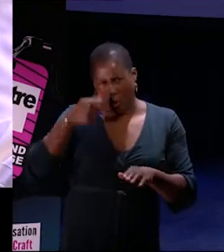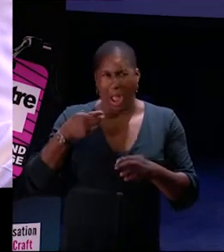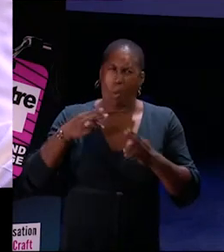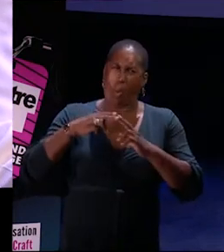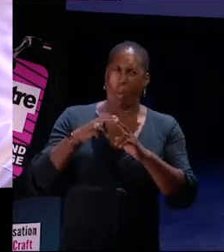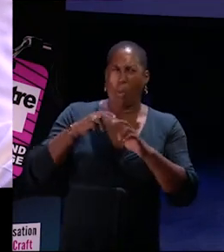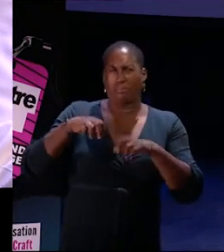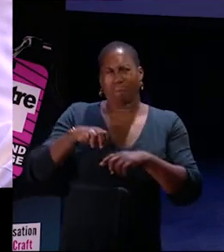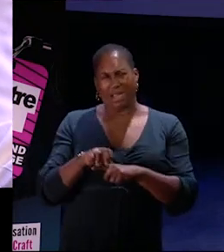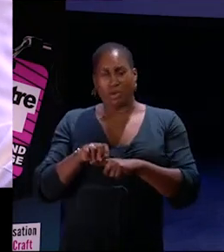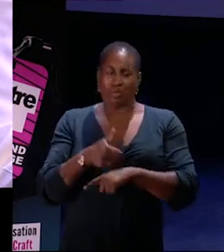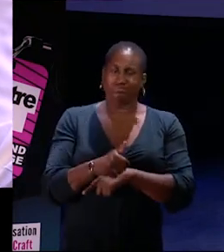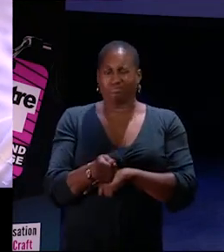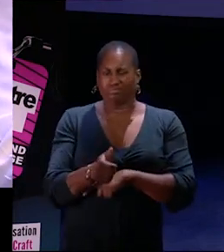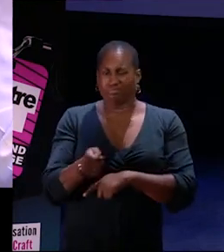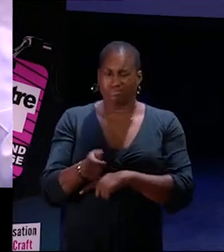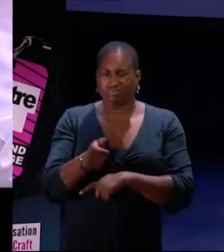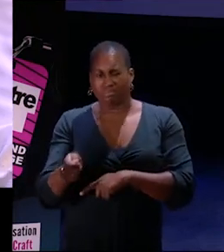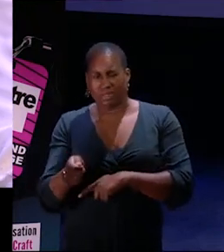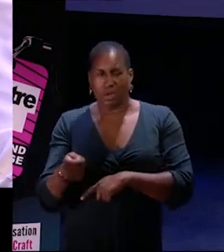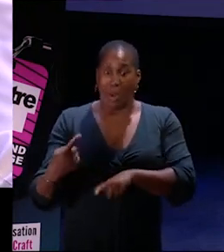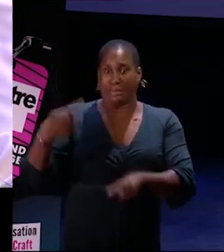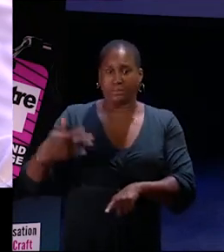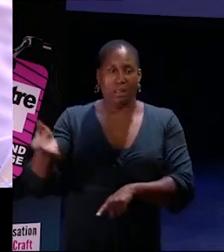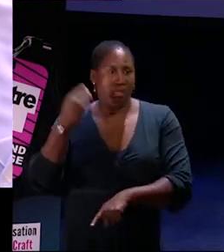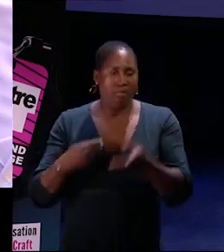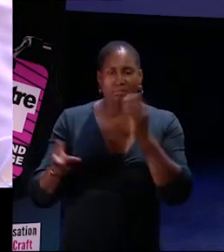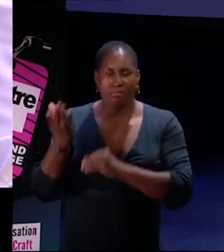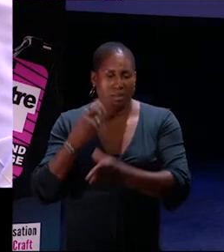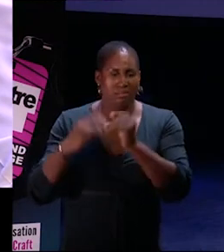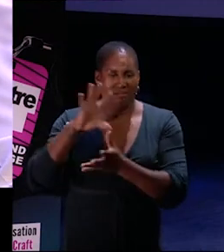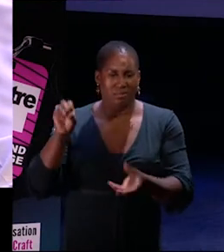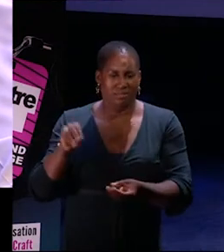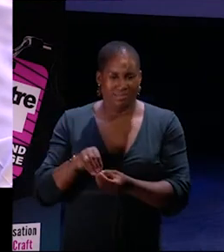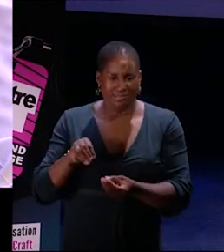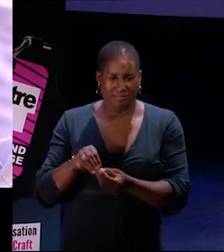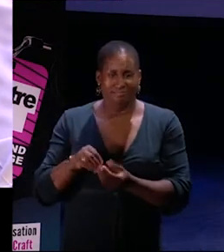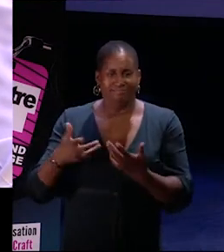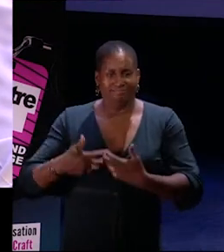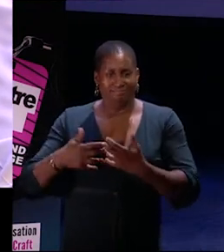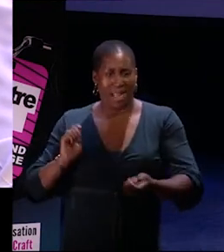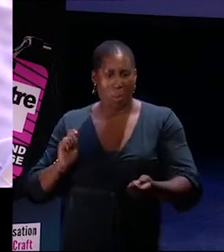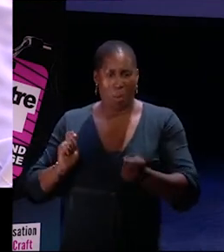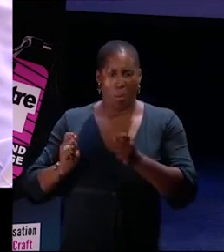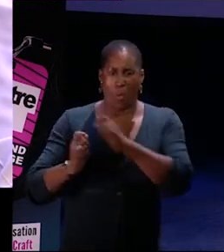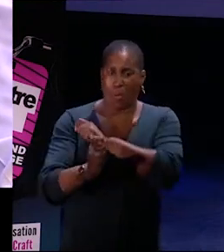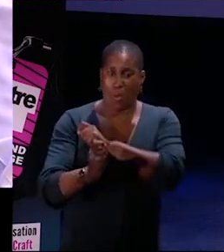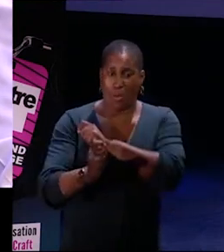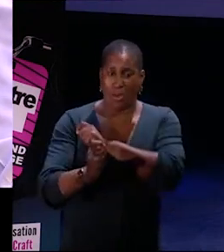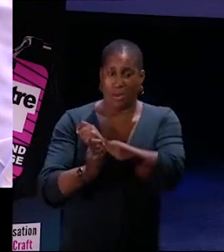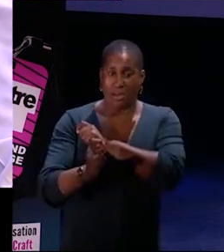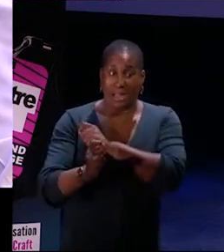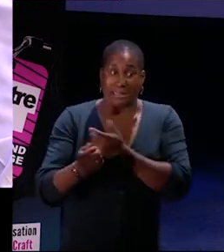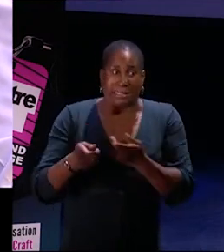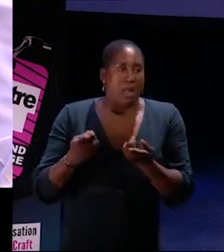change a channel straight away, instantly. I want to be hearing everything. So technology's changed in terms of how many speakers we use